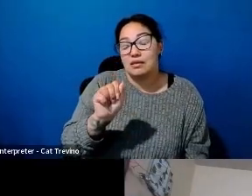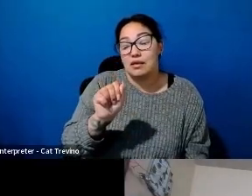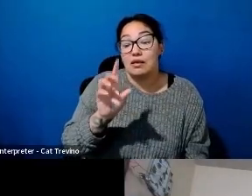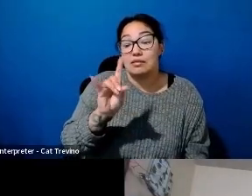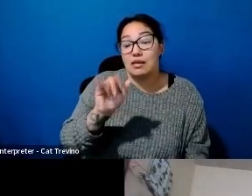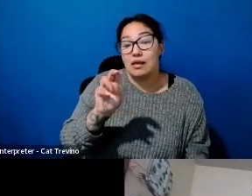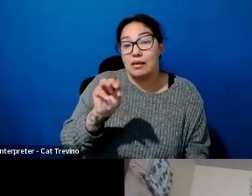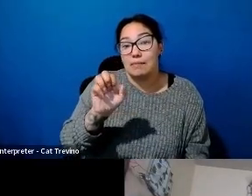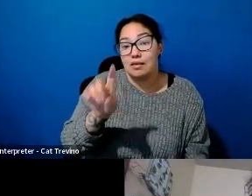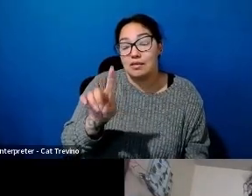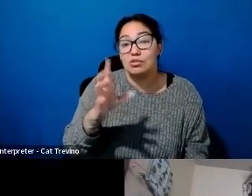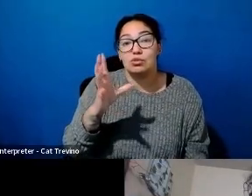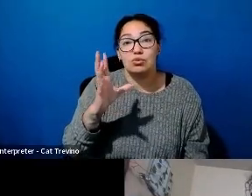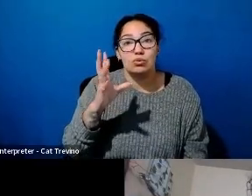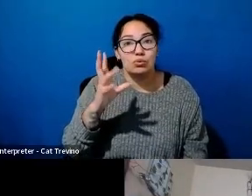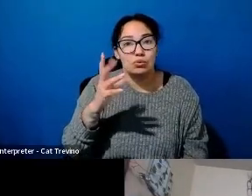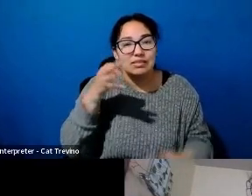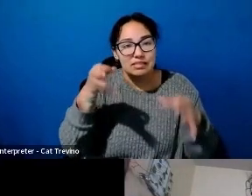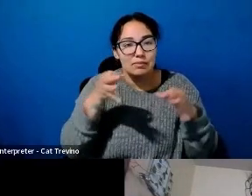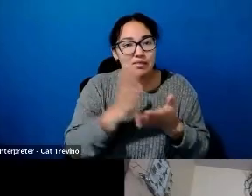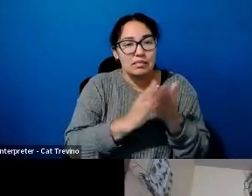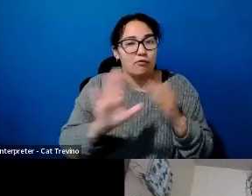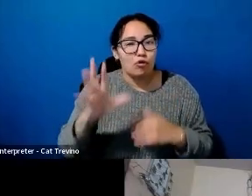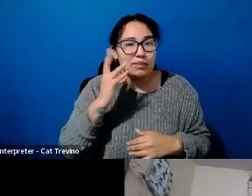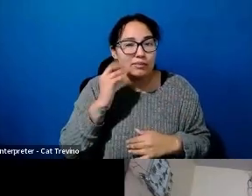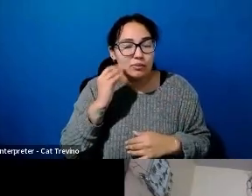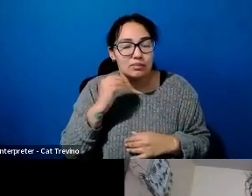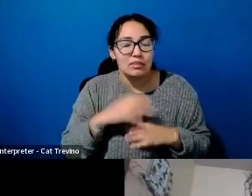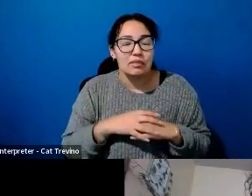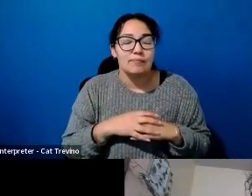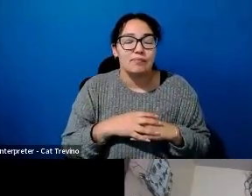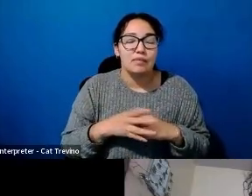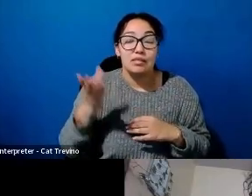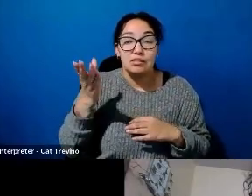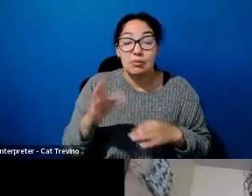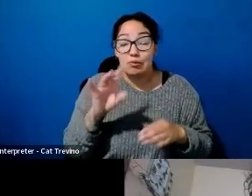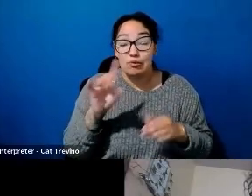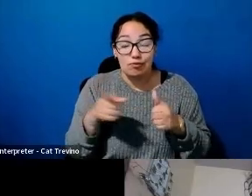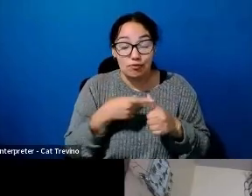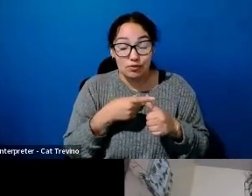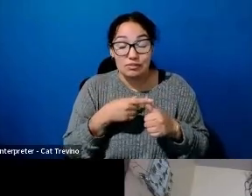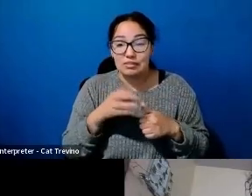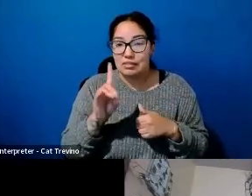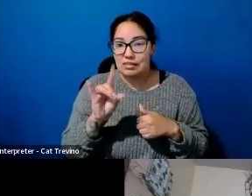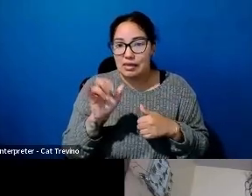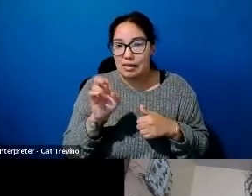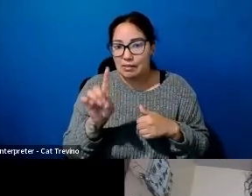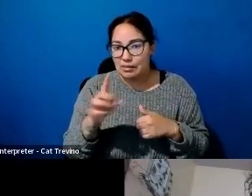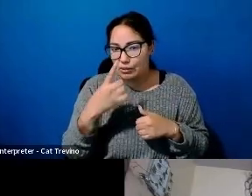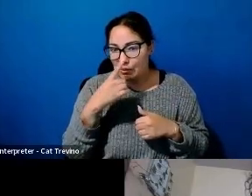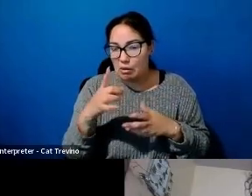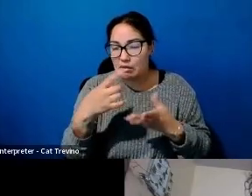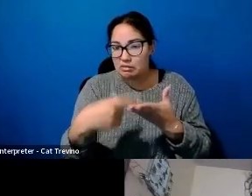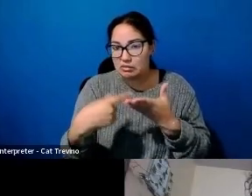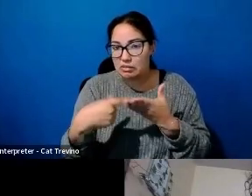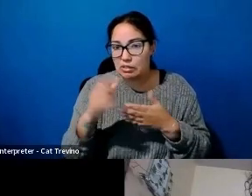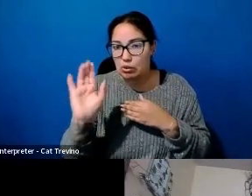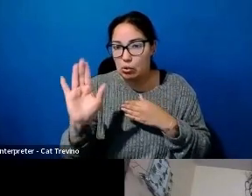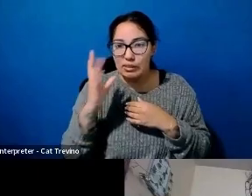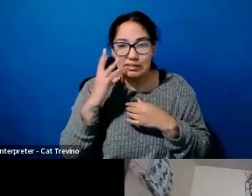her experiences now. And she's going to first, Diamond, why don't you talk about